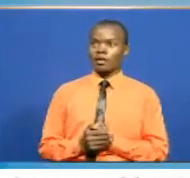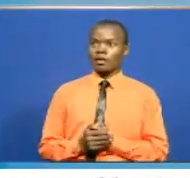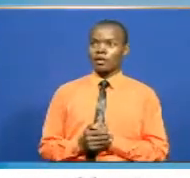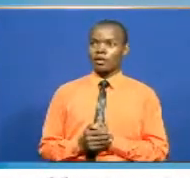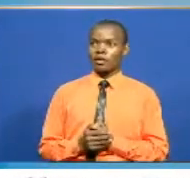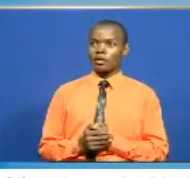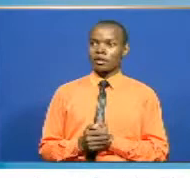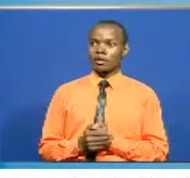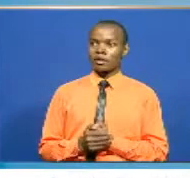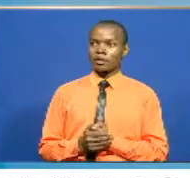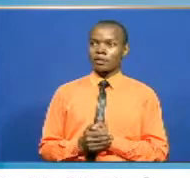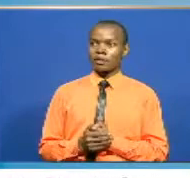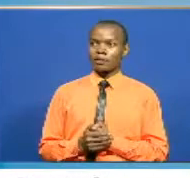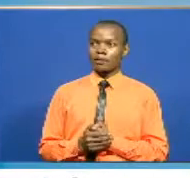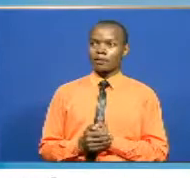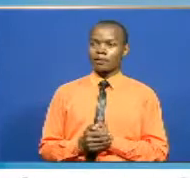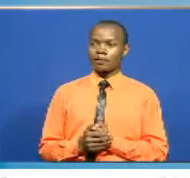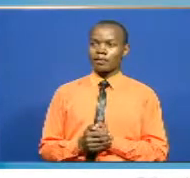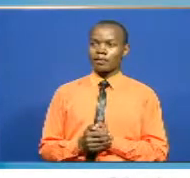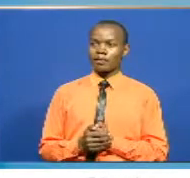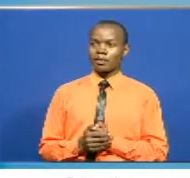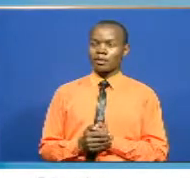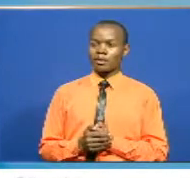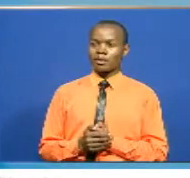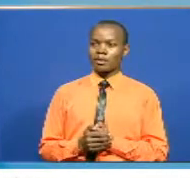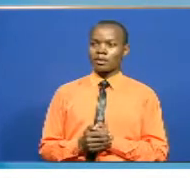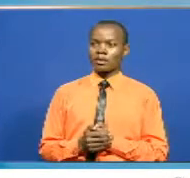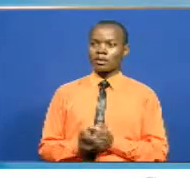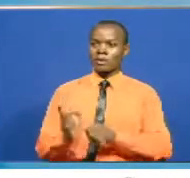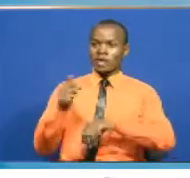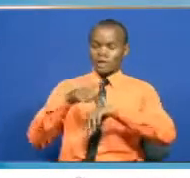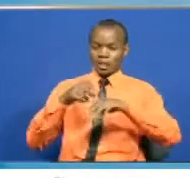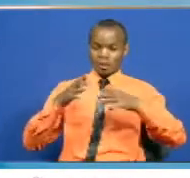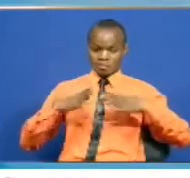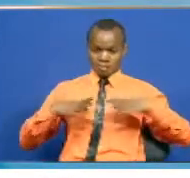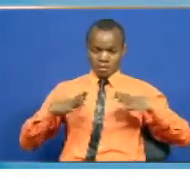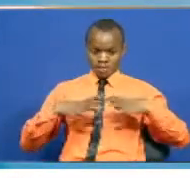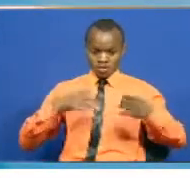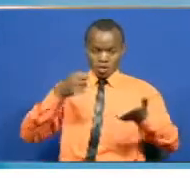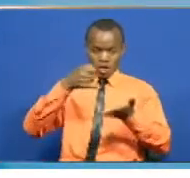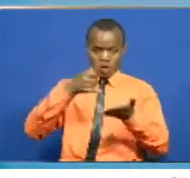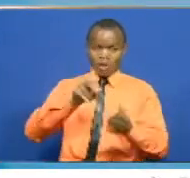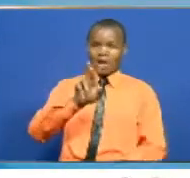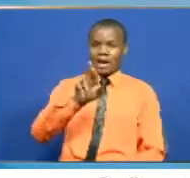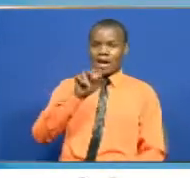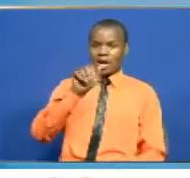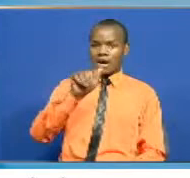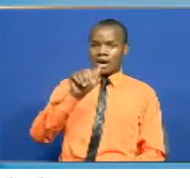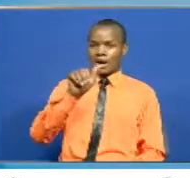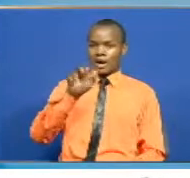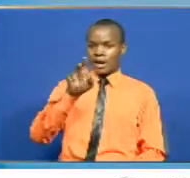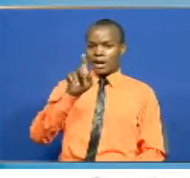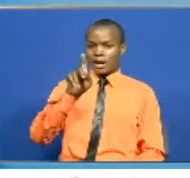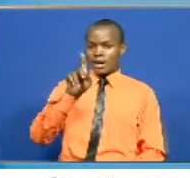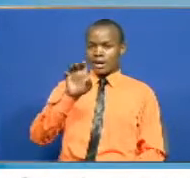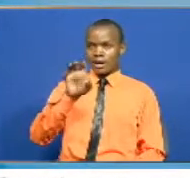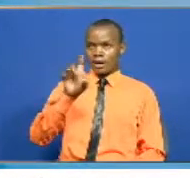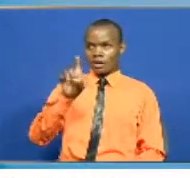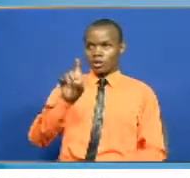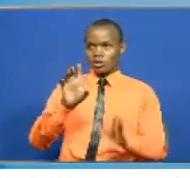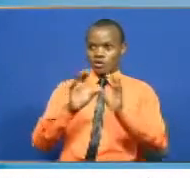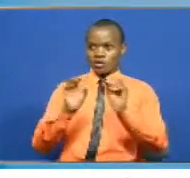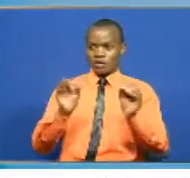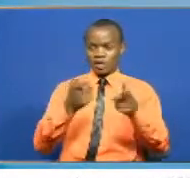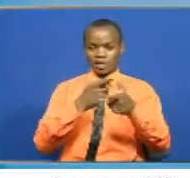universally, what happens is when people are not ranked, you tend to underestimate them. Yeah,